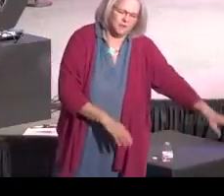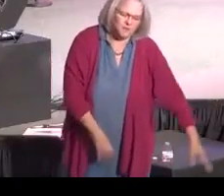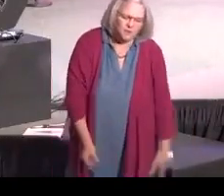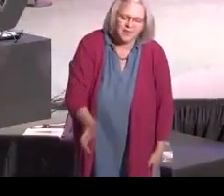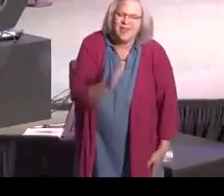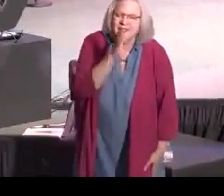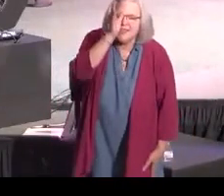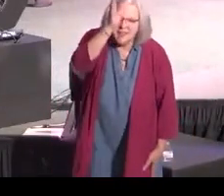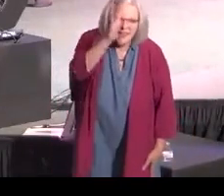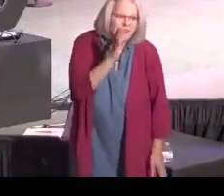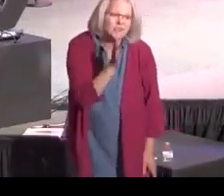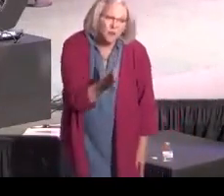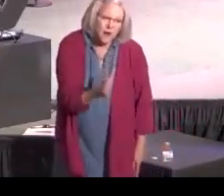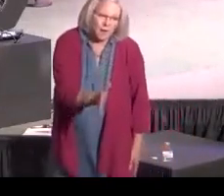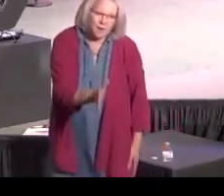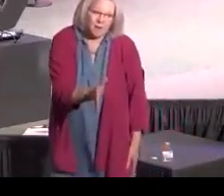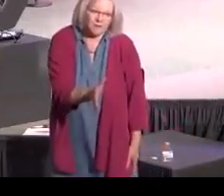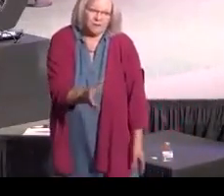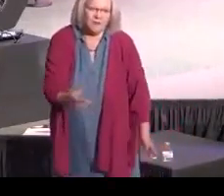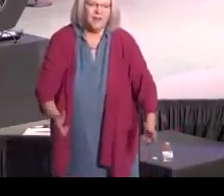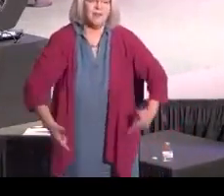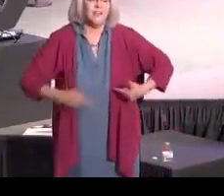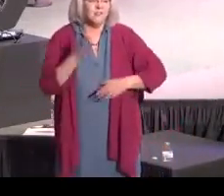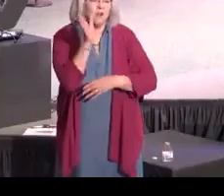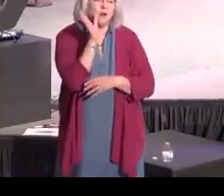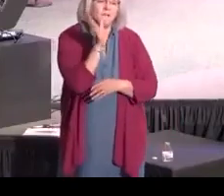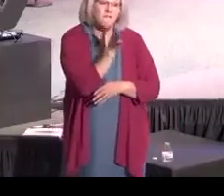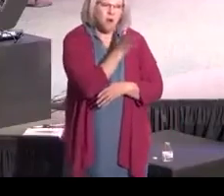generation. She had snakes.